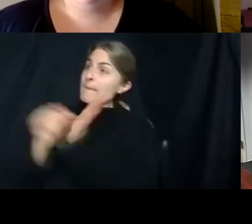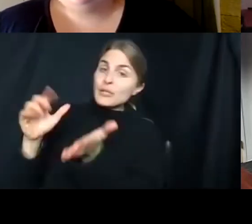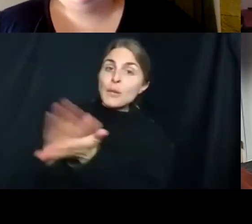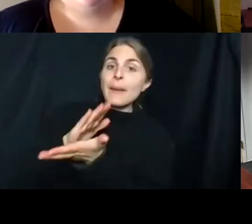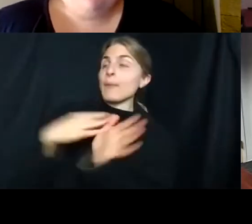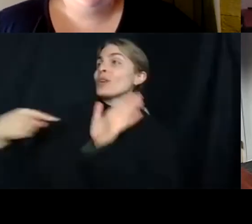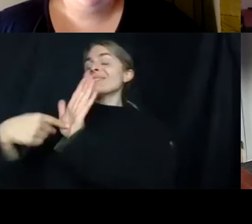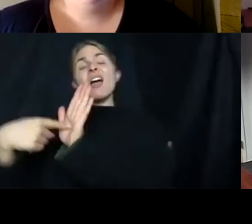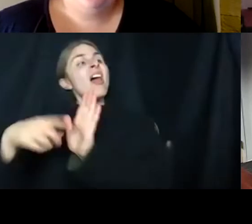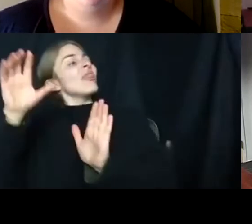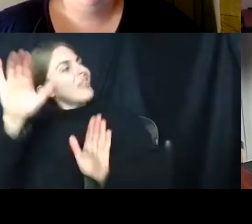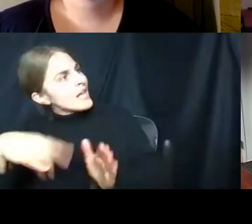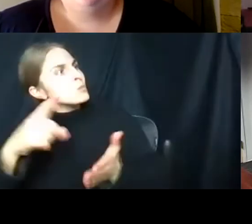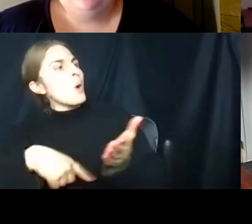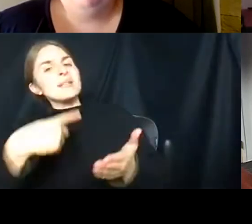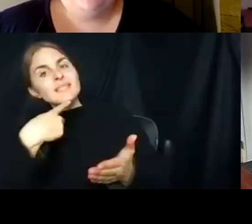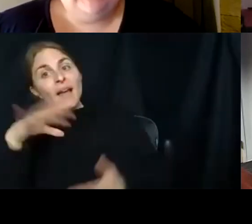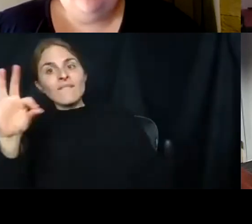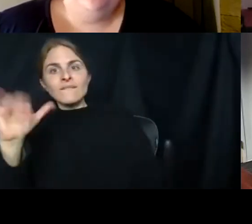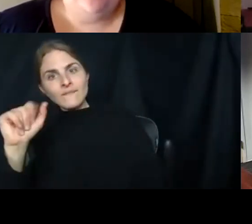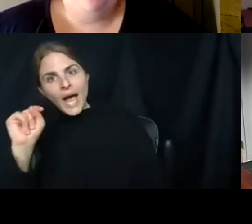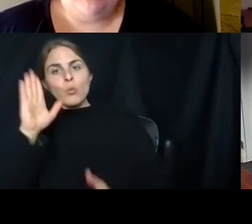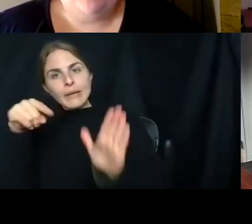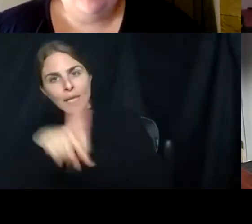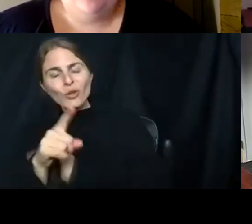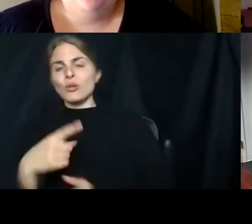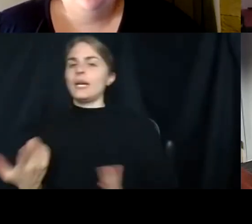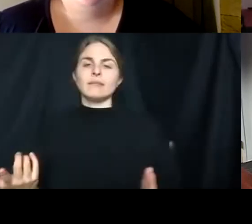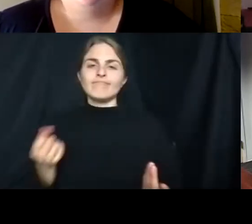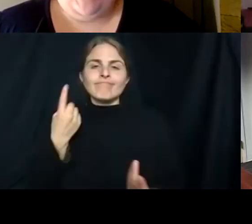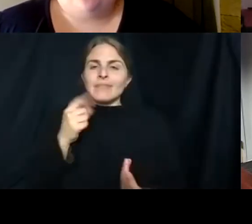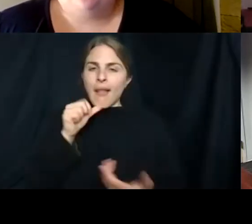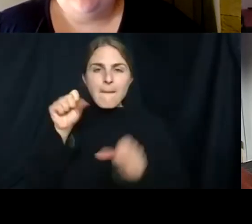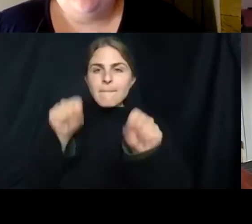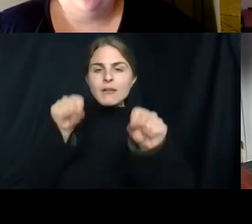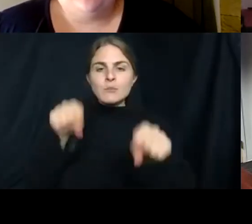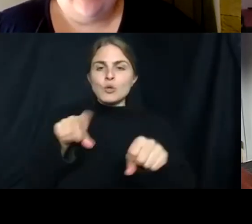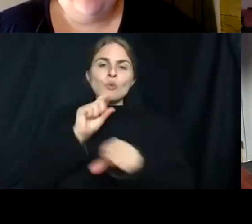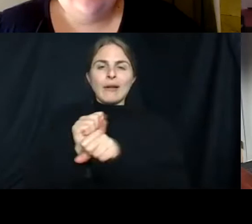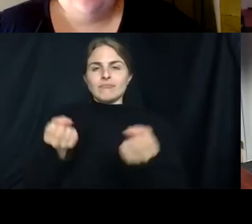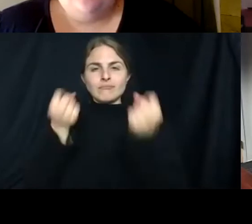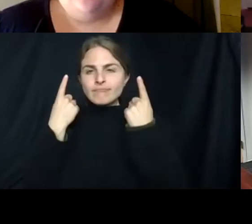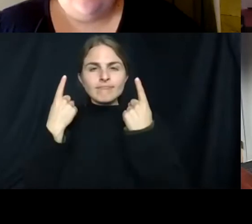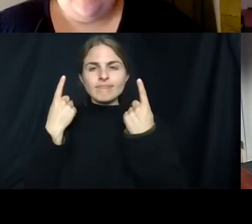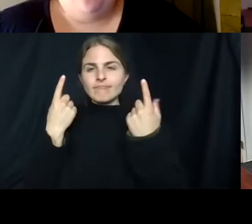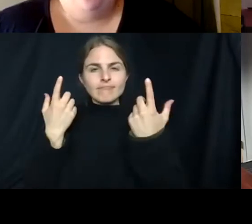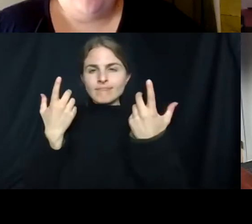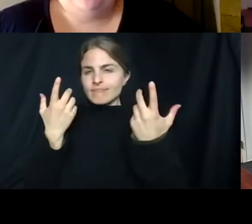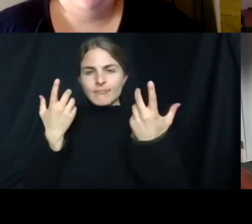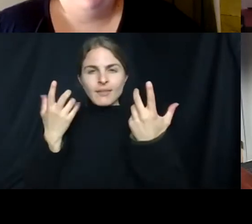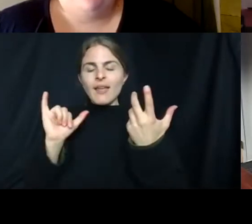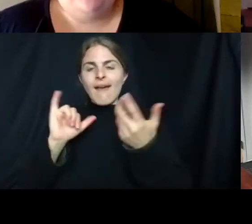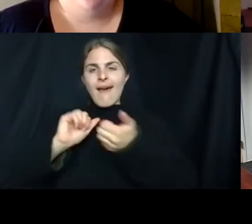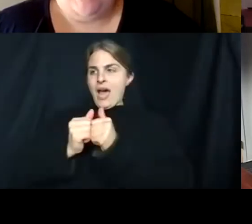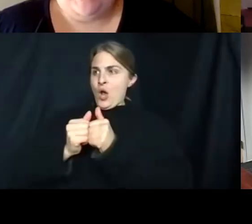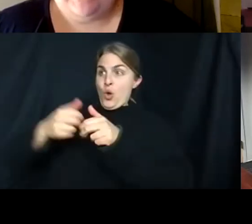what we said, that fat kills you. And it's it's literally not possible to actually understand how weight